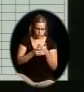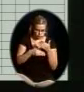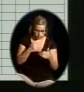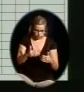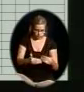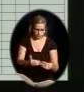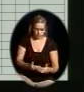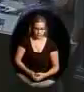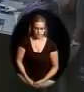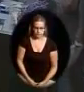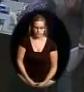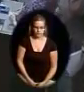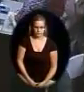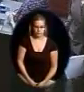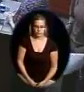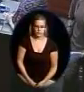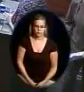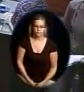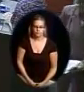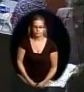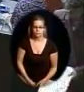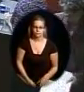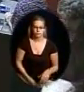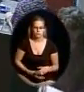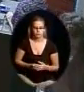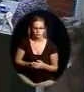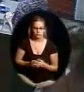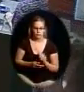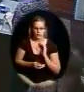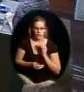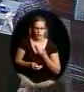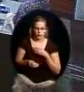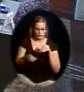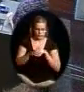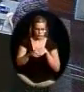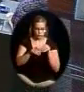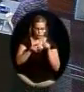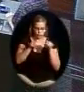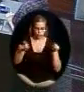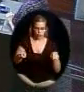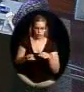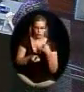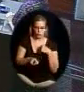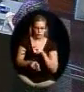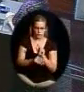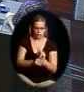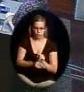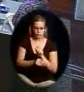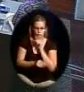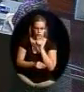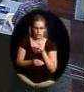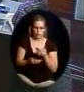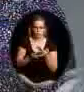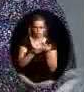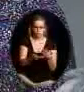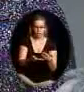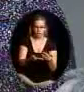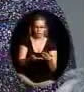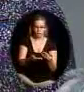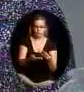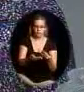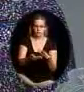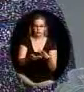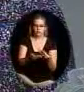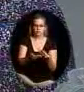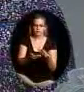Mary? Thanks. As Dr. Banikowski alluded to, our internal card that we use really provides for us just those